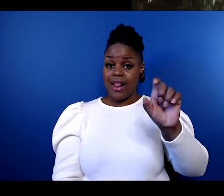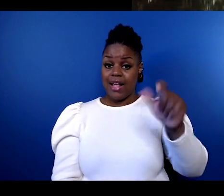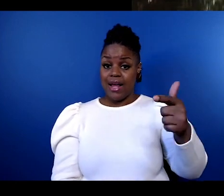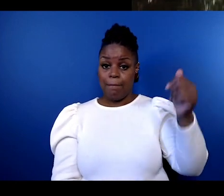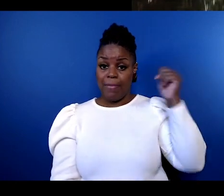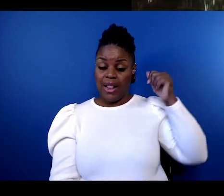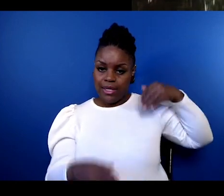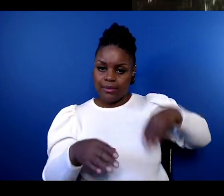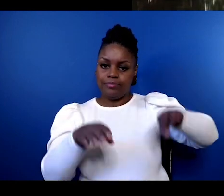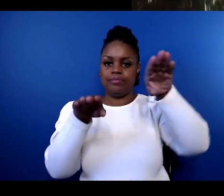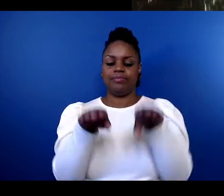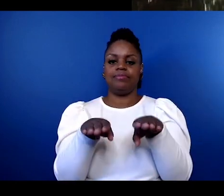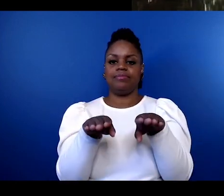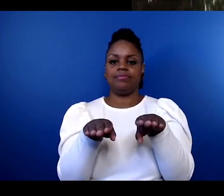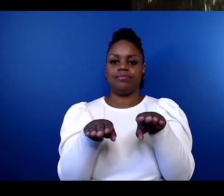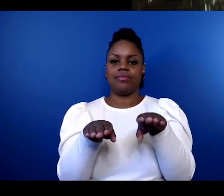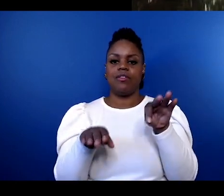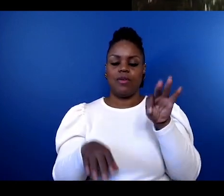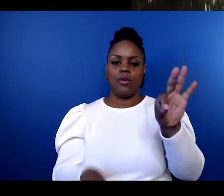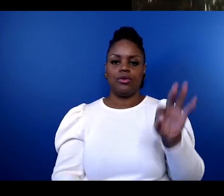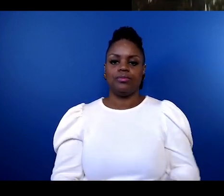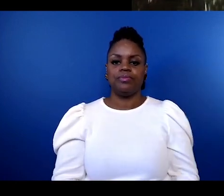Inhale up and back with the arms.